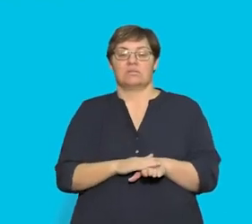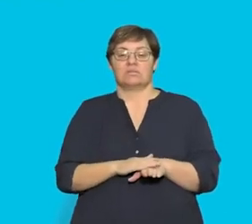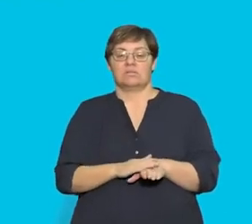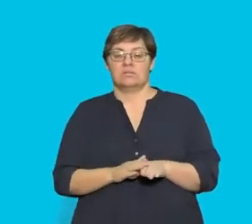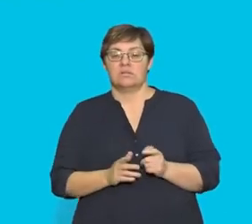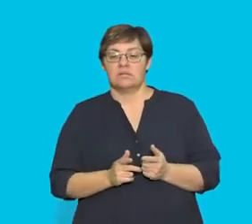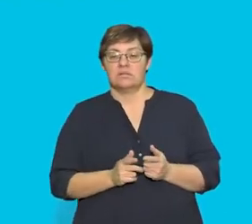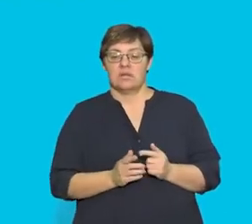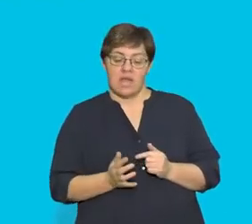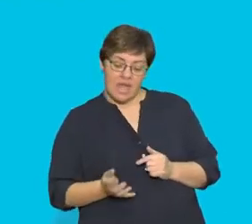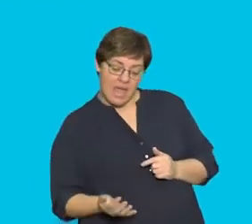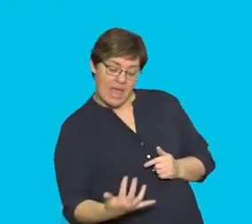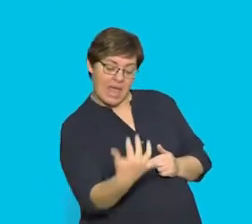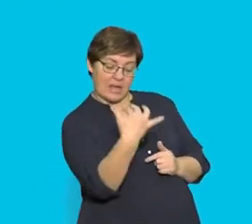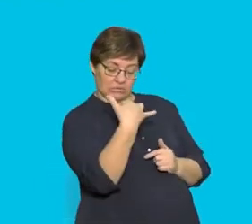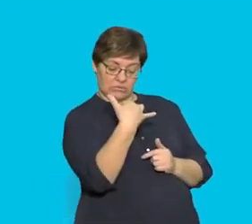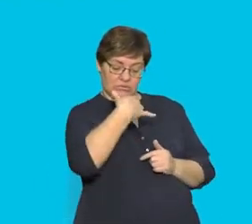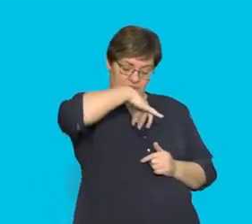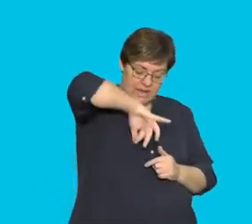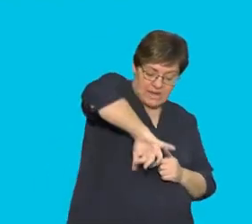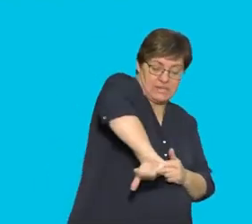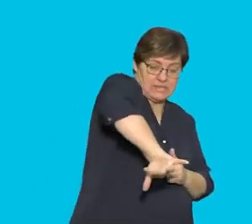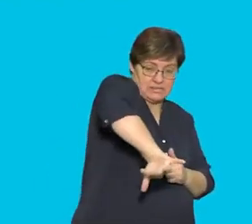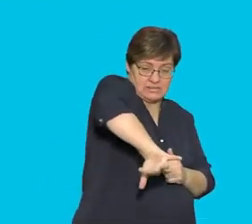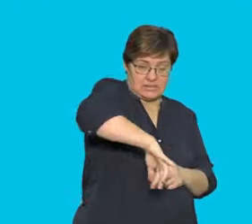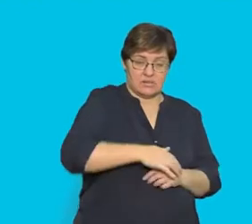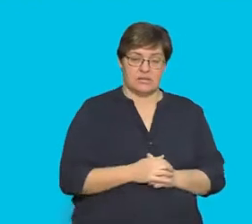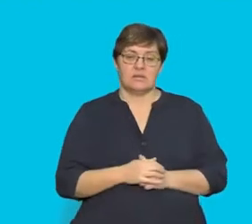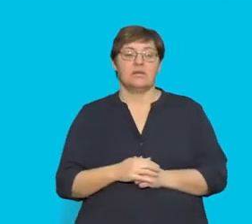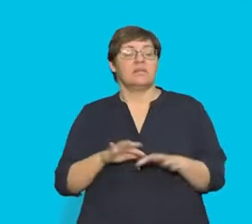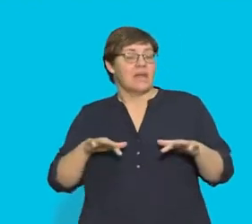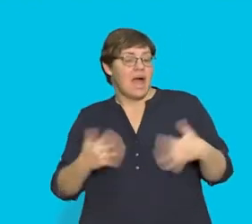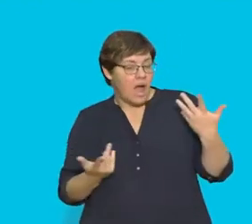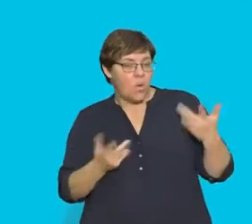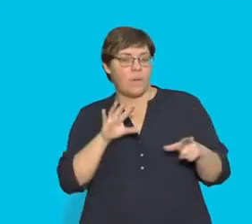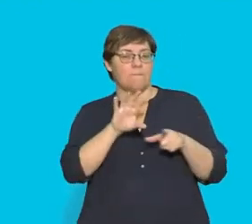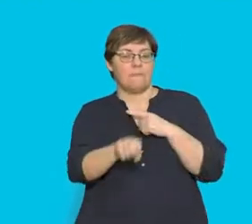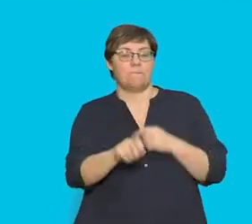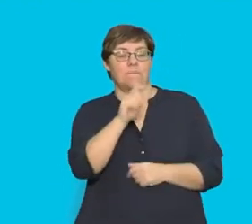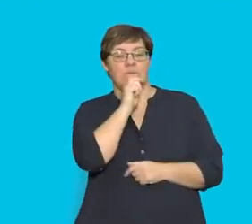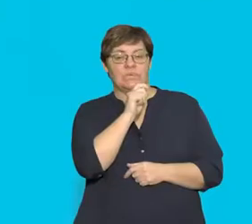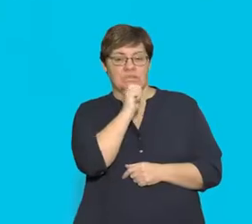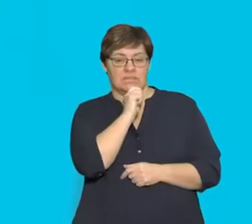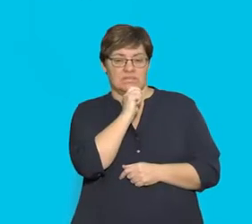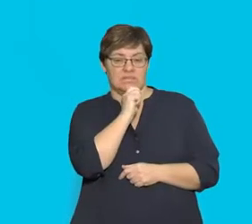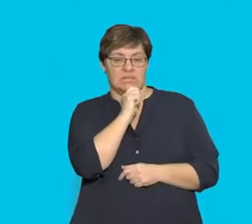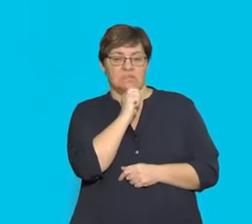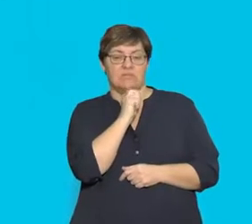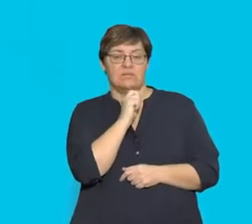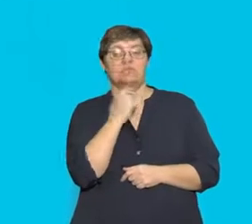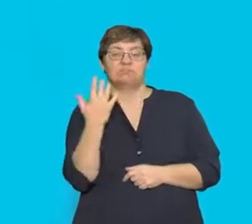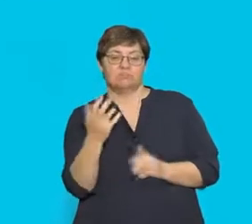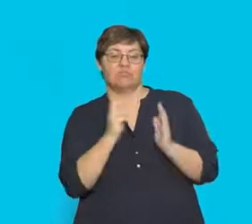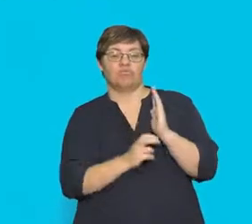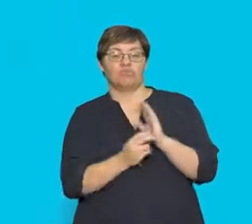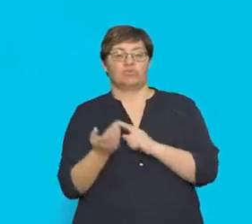out at that point and it's going in at that point. And that's how I was able to use my